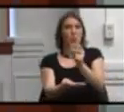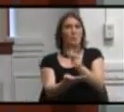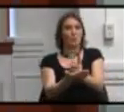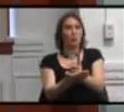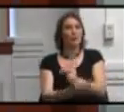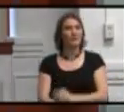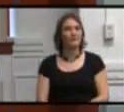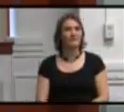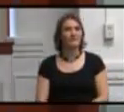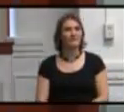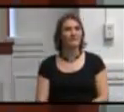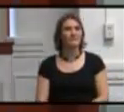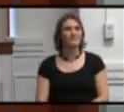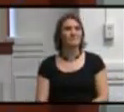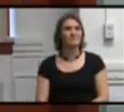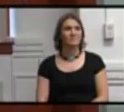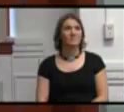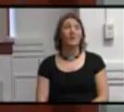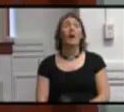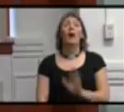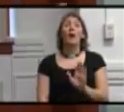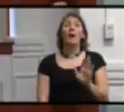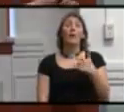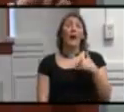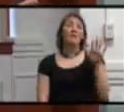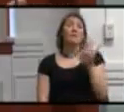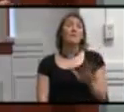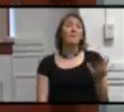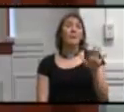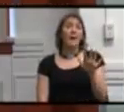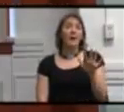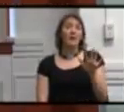their application. There is approximately